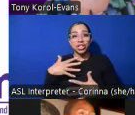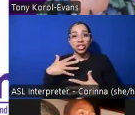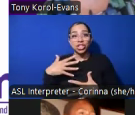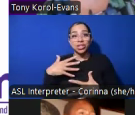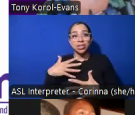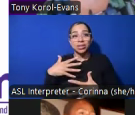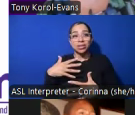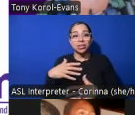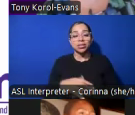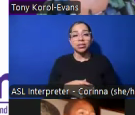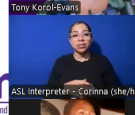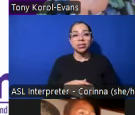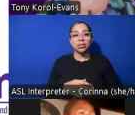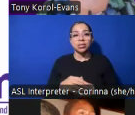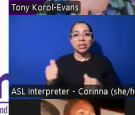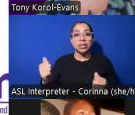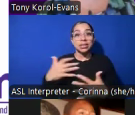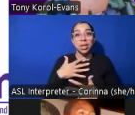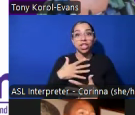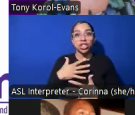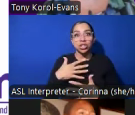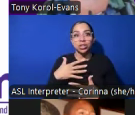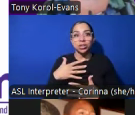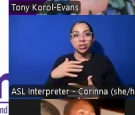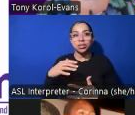Intimidation can be as simple as a look or